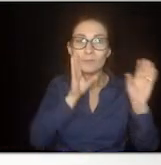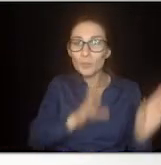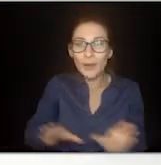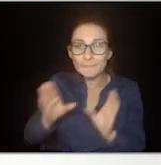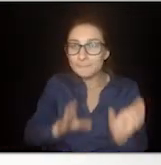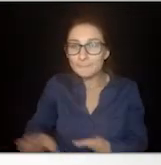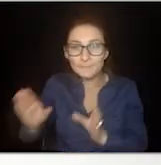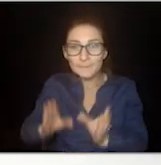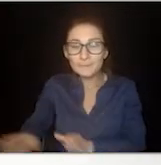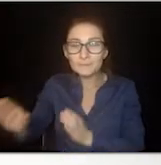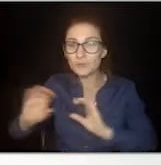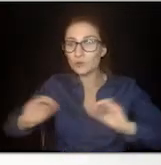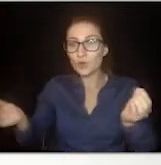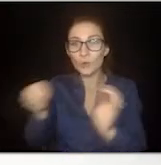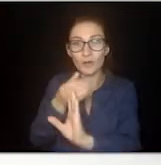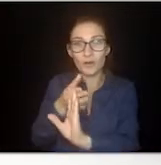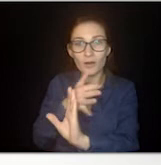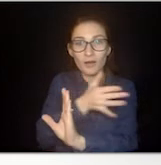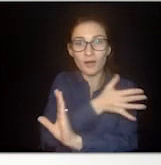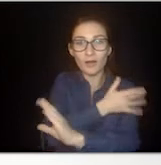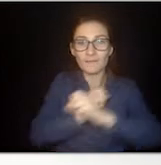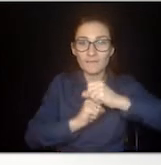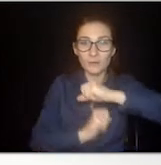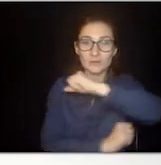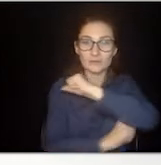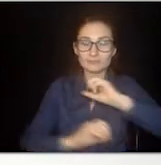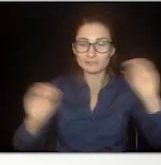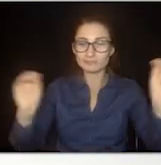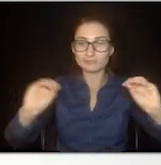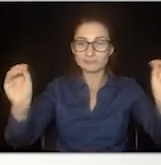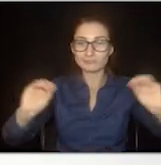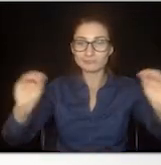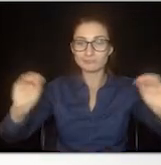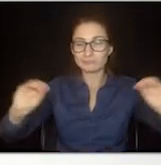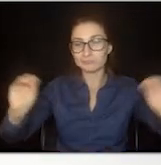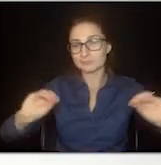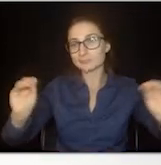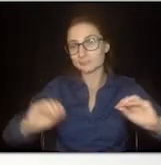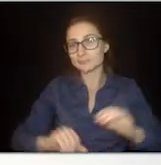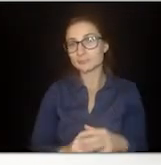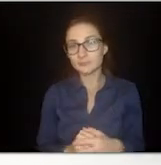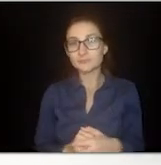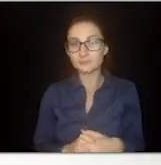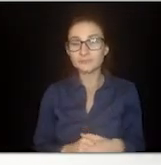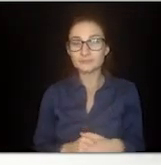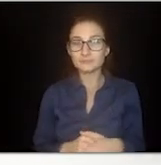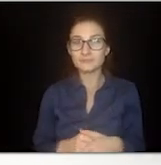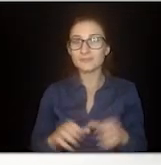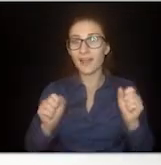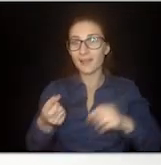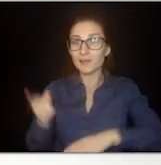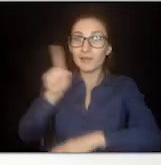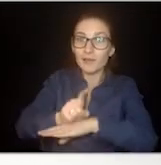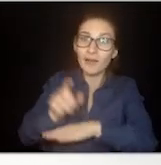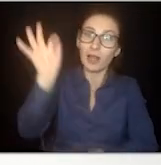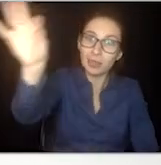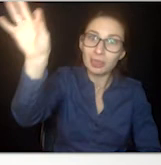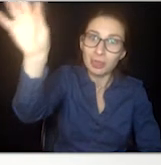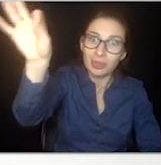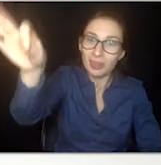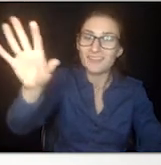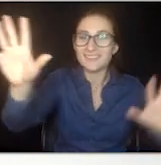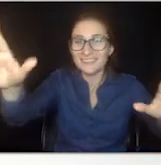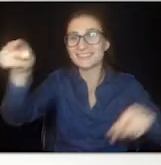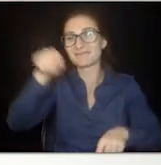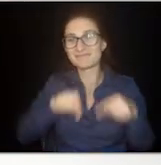preparation, that we haven't built the foundations through some routine-based learning. So I can get on my soapbox real